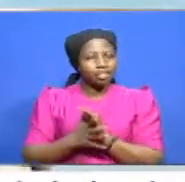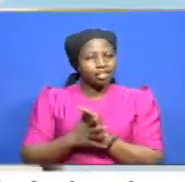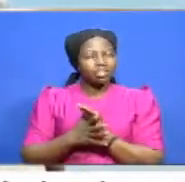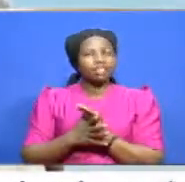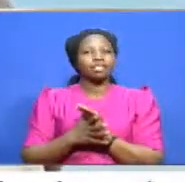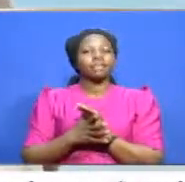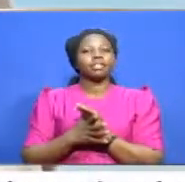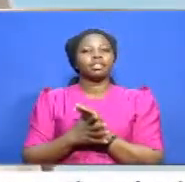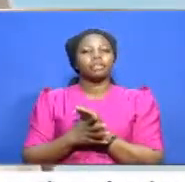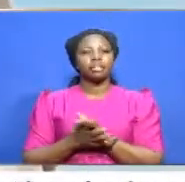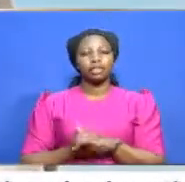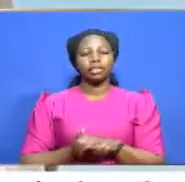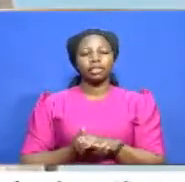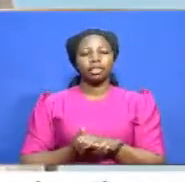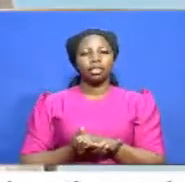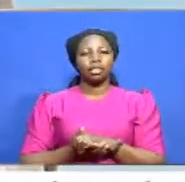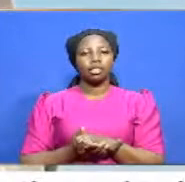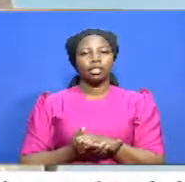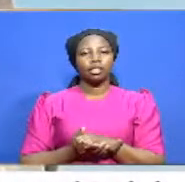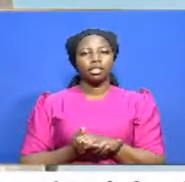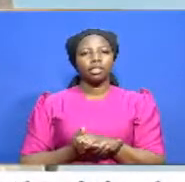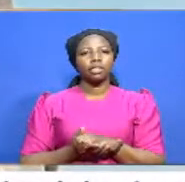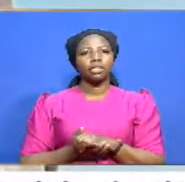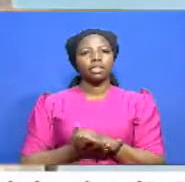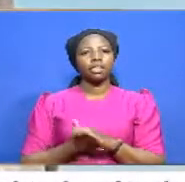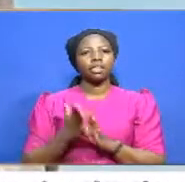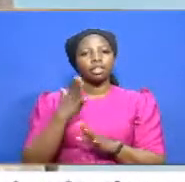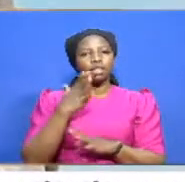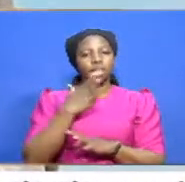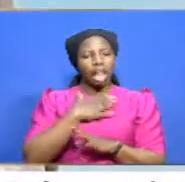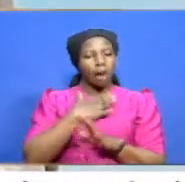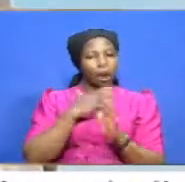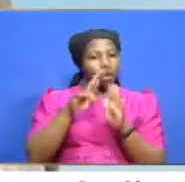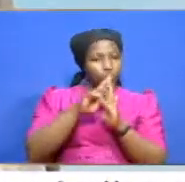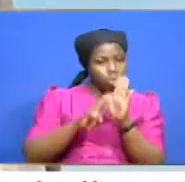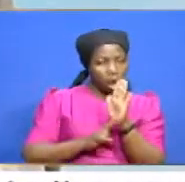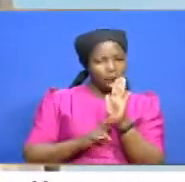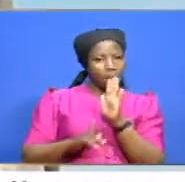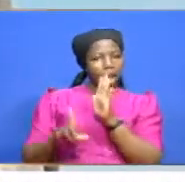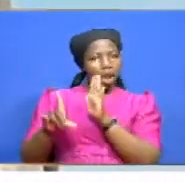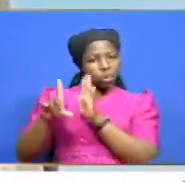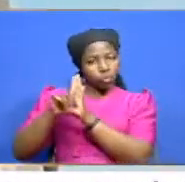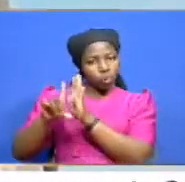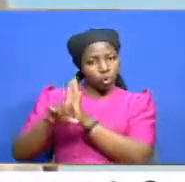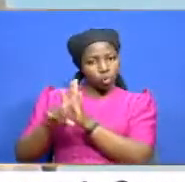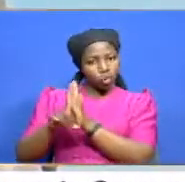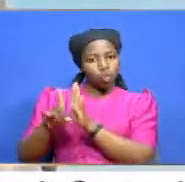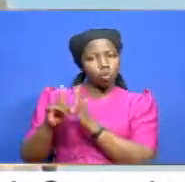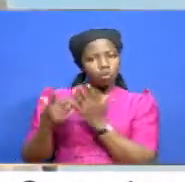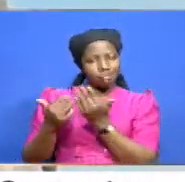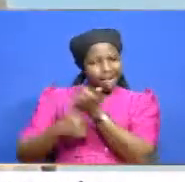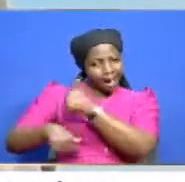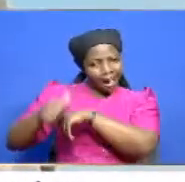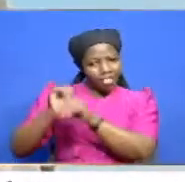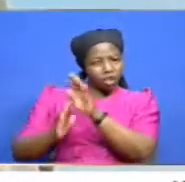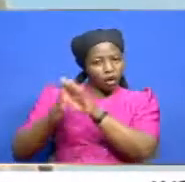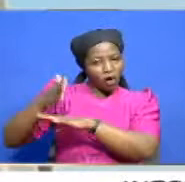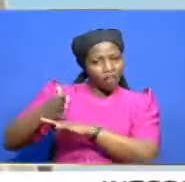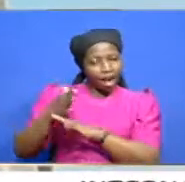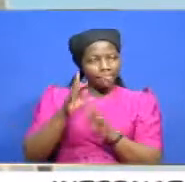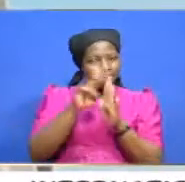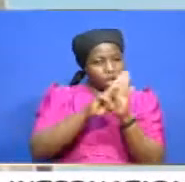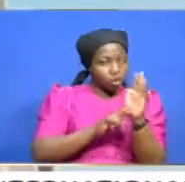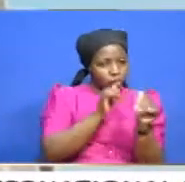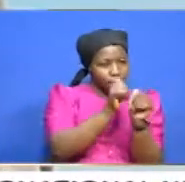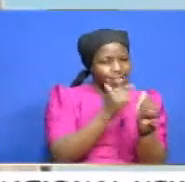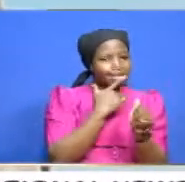surpass our regulation, that the law which stipulates that children go to class one when they're already six.